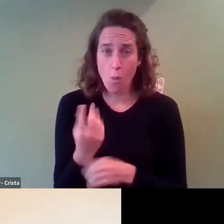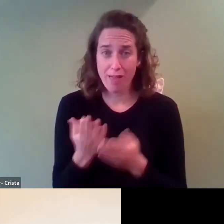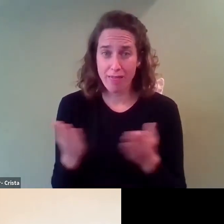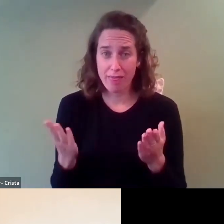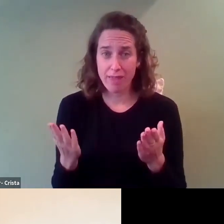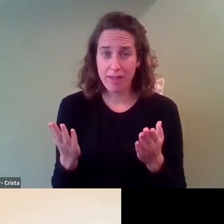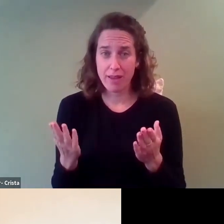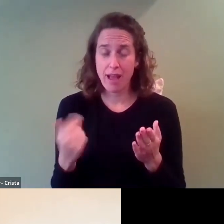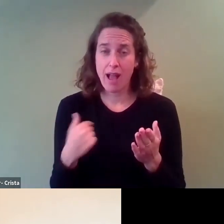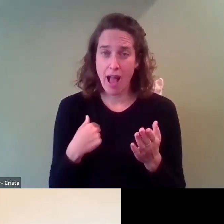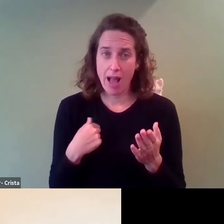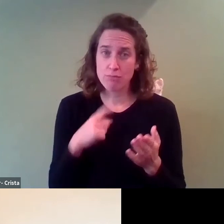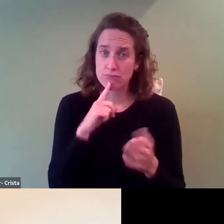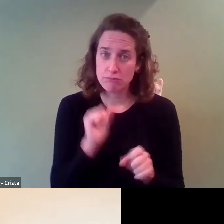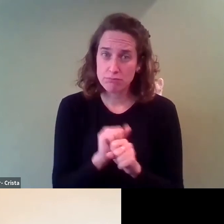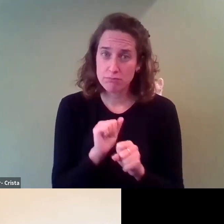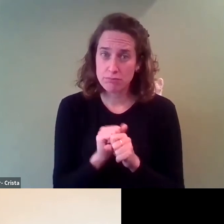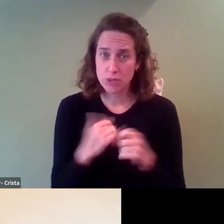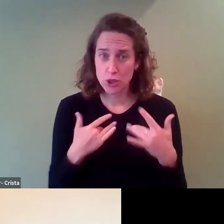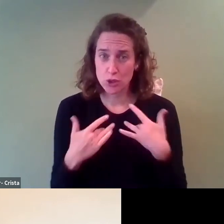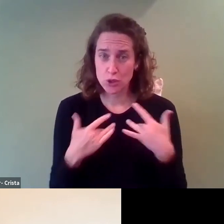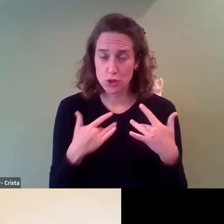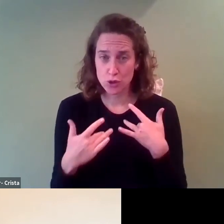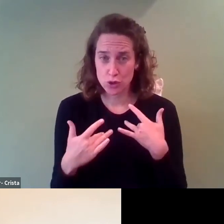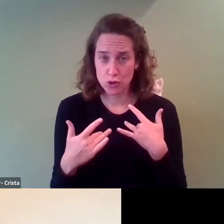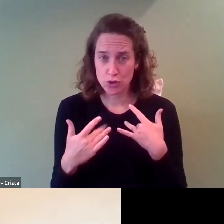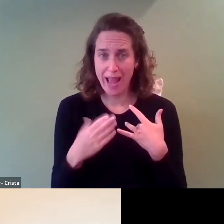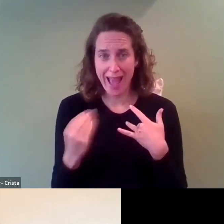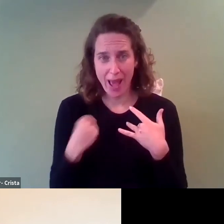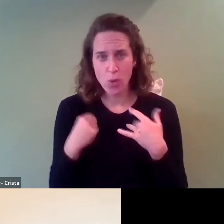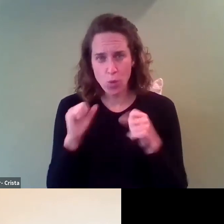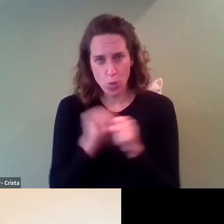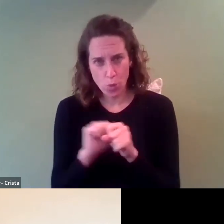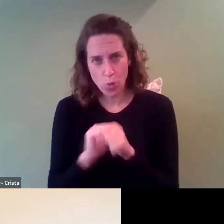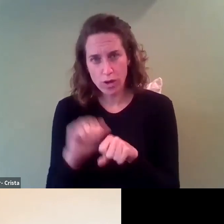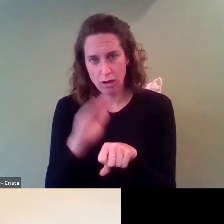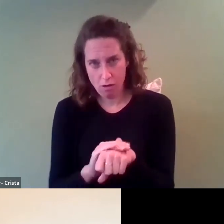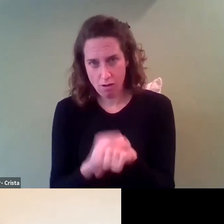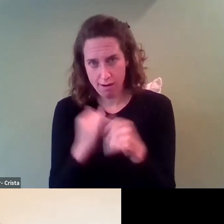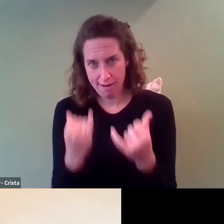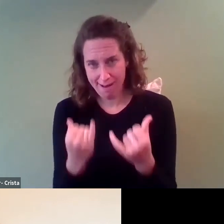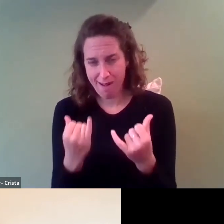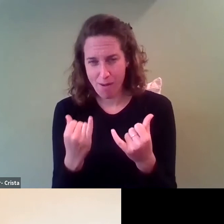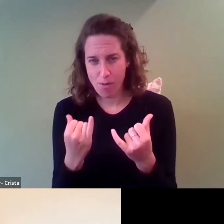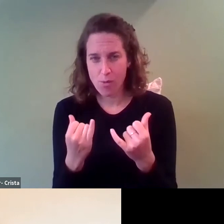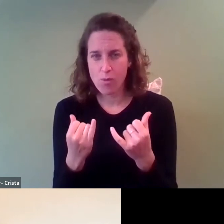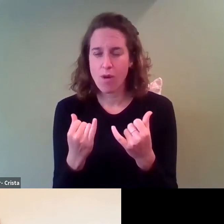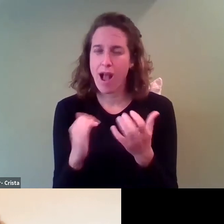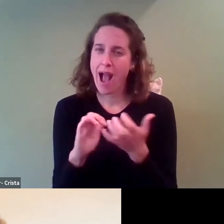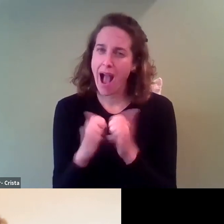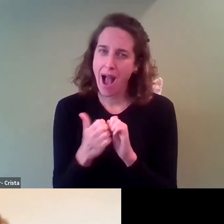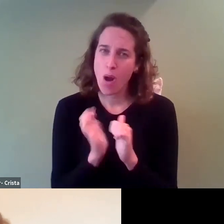am concerned about, but I'm really working on is understanding that how can we